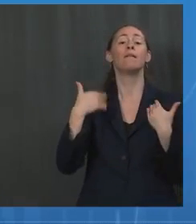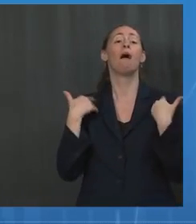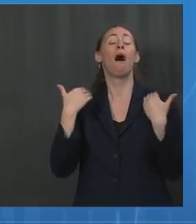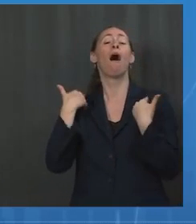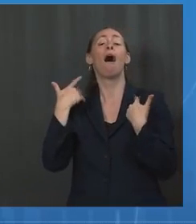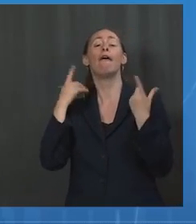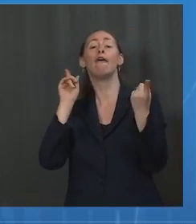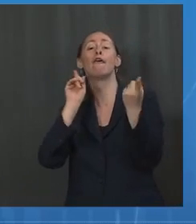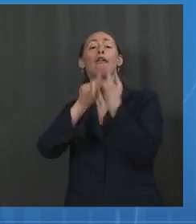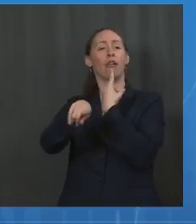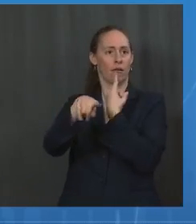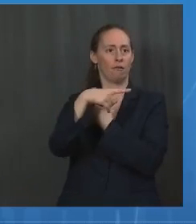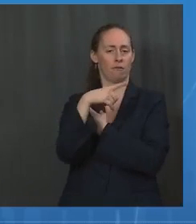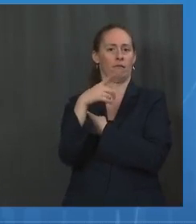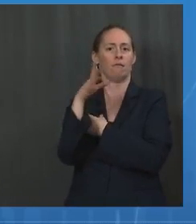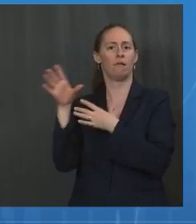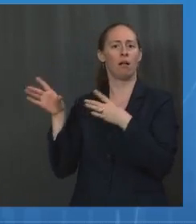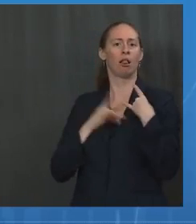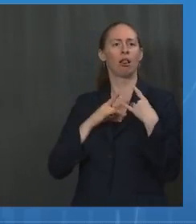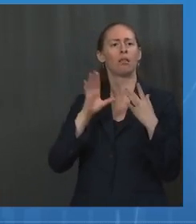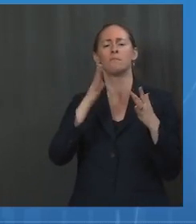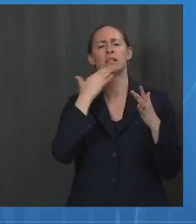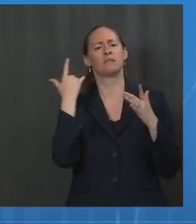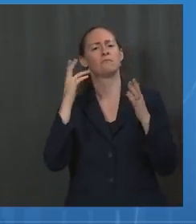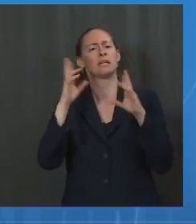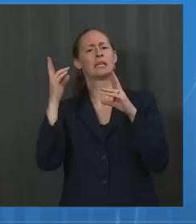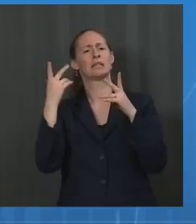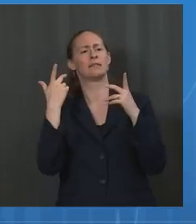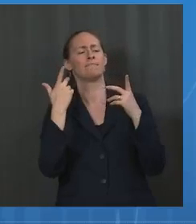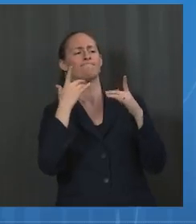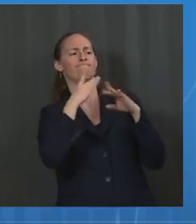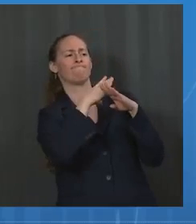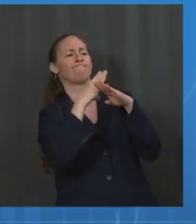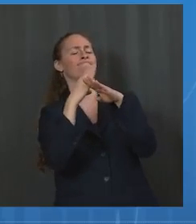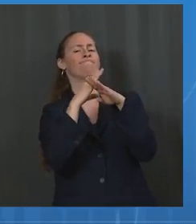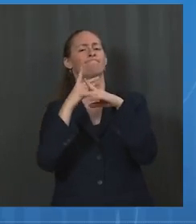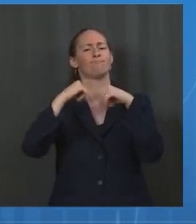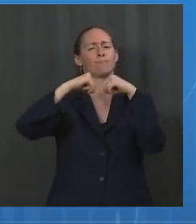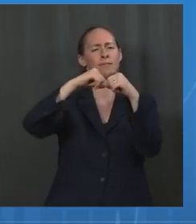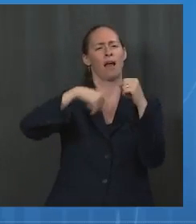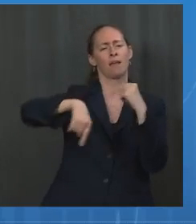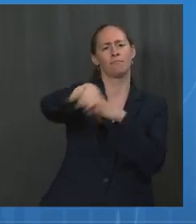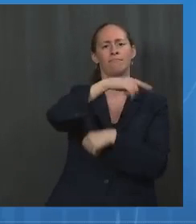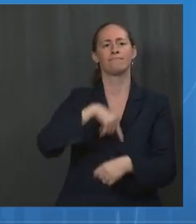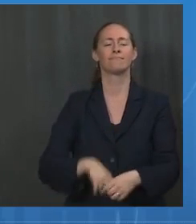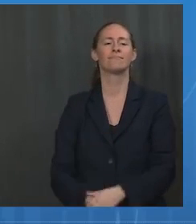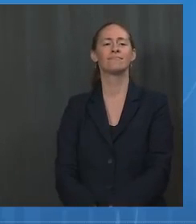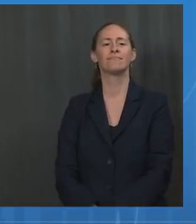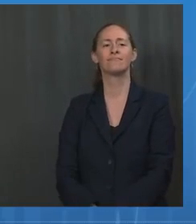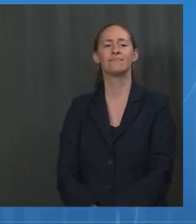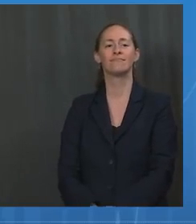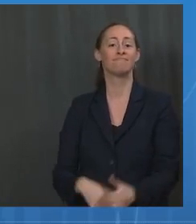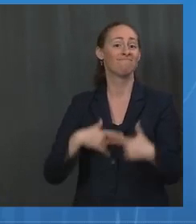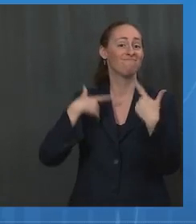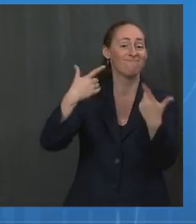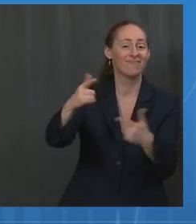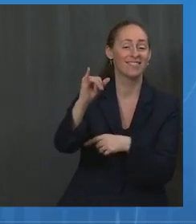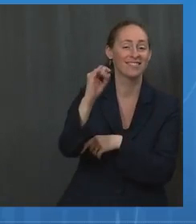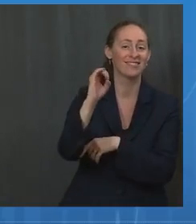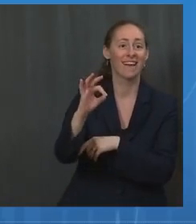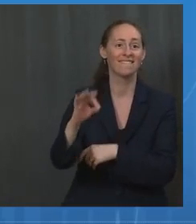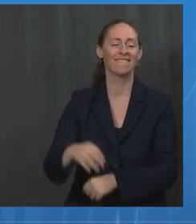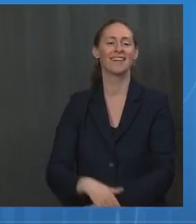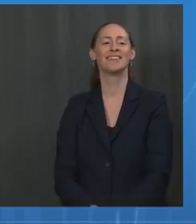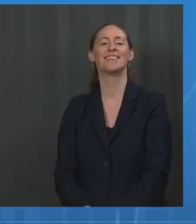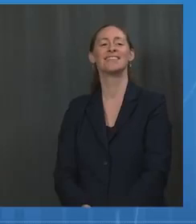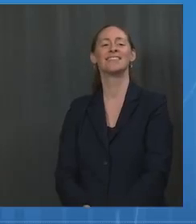reasons for adolescents to be vaccinated. I'll turn back to you now, Jeff. Thanks, Dr. Fauci